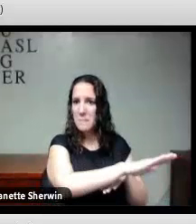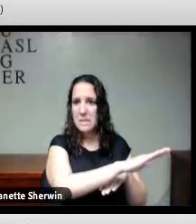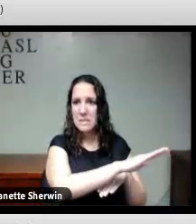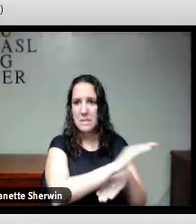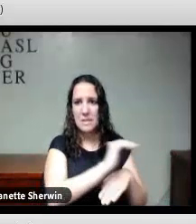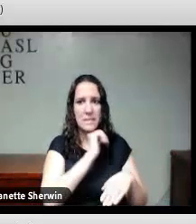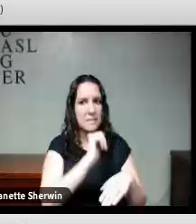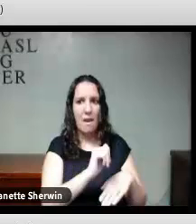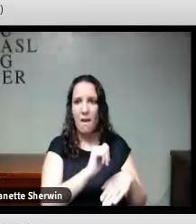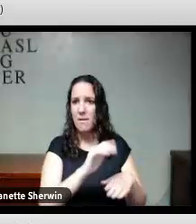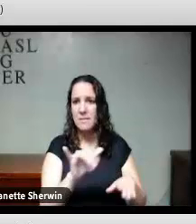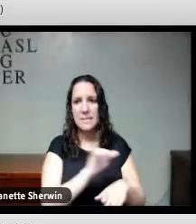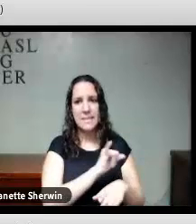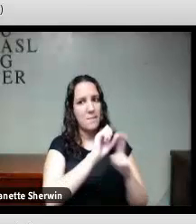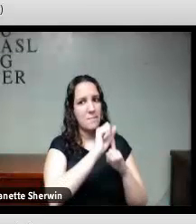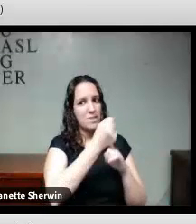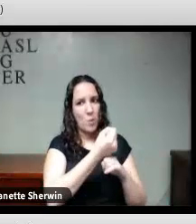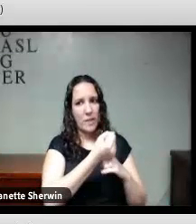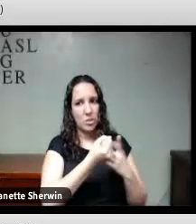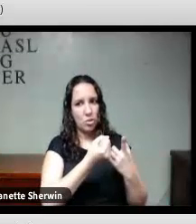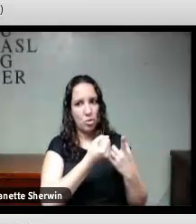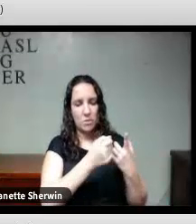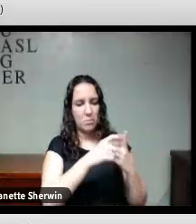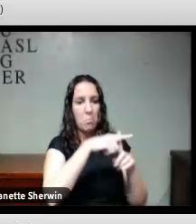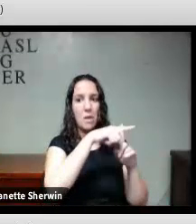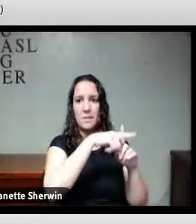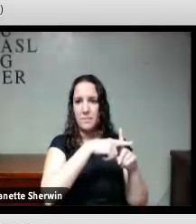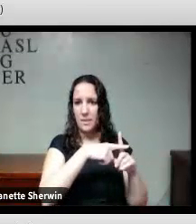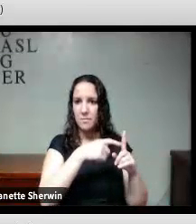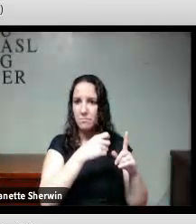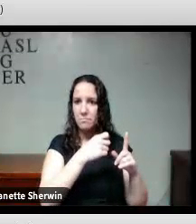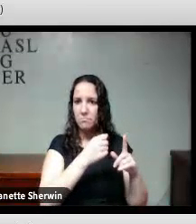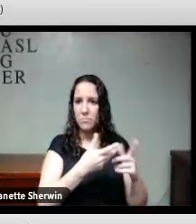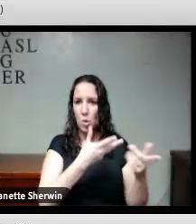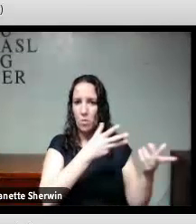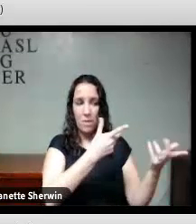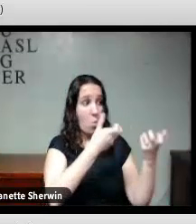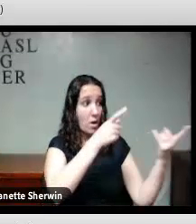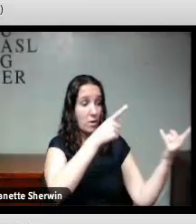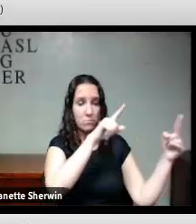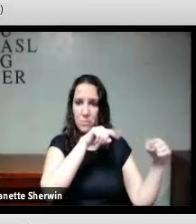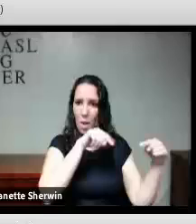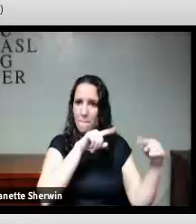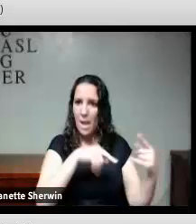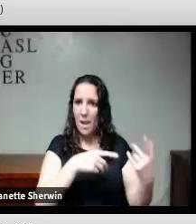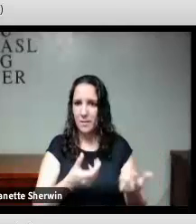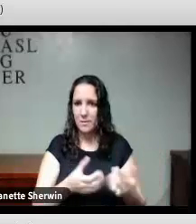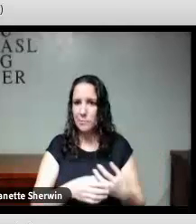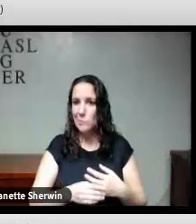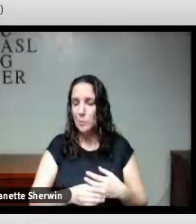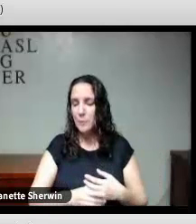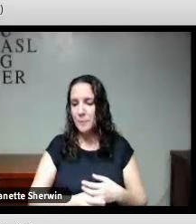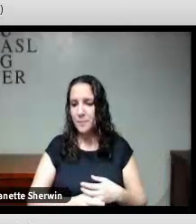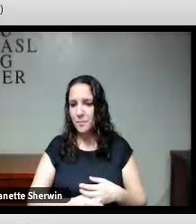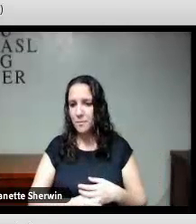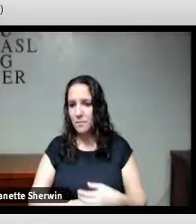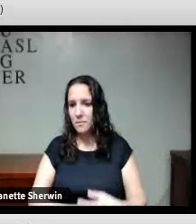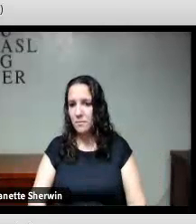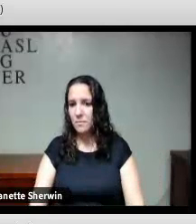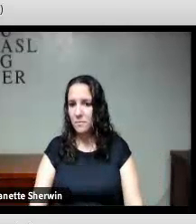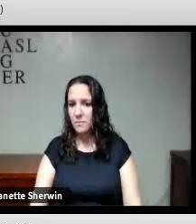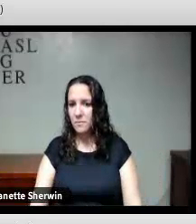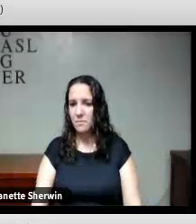than handling the situation in a way that makes them a loyal patron. But you got rid of them and they're out of there, and whew, aren't you glad